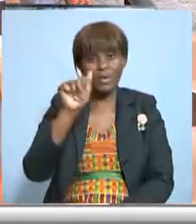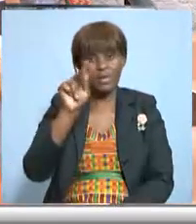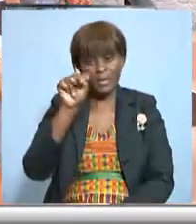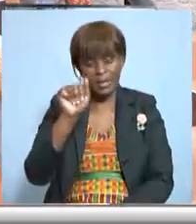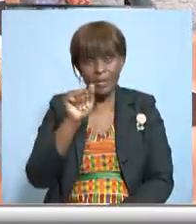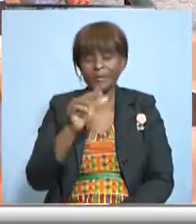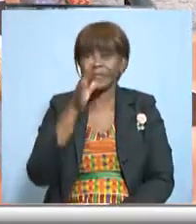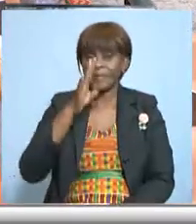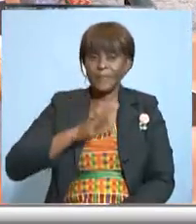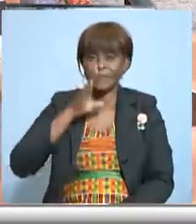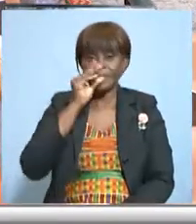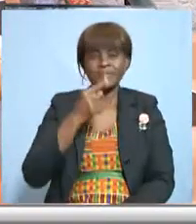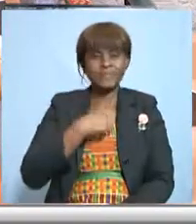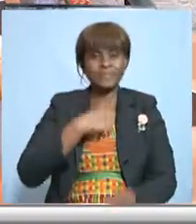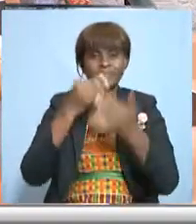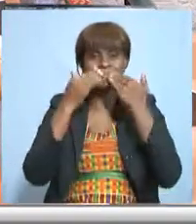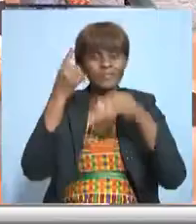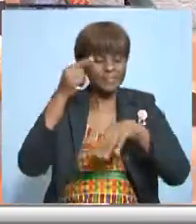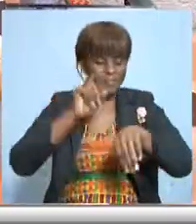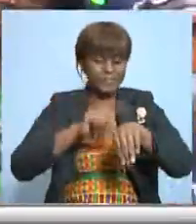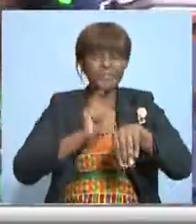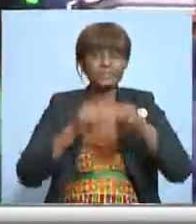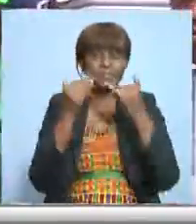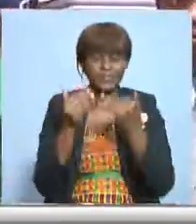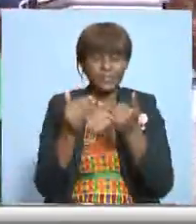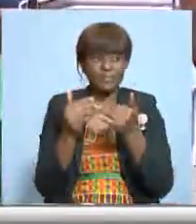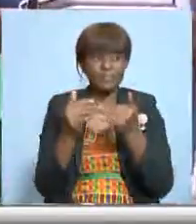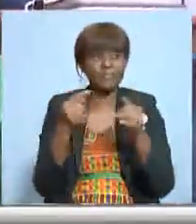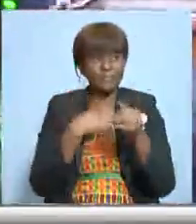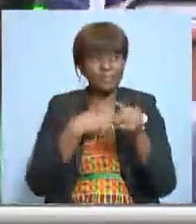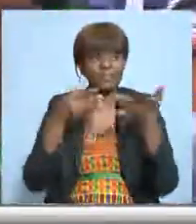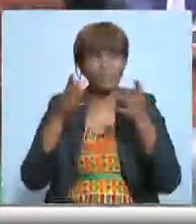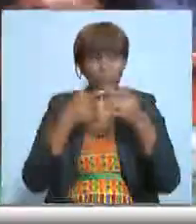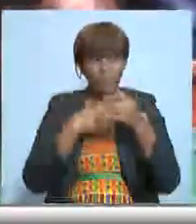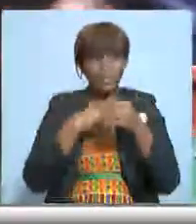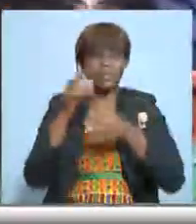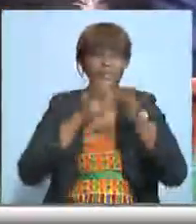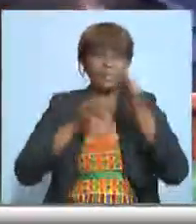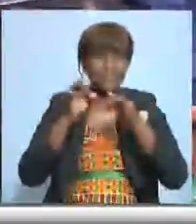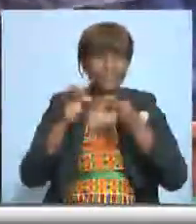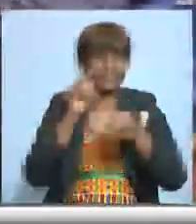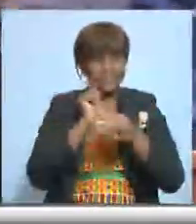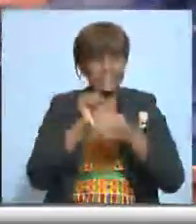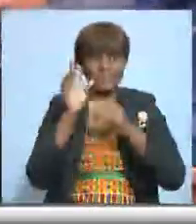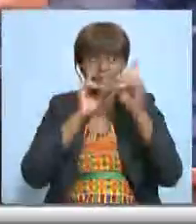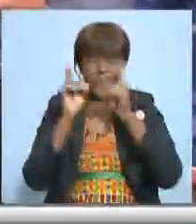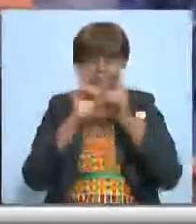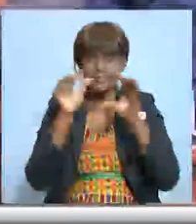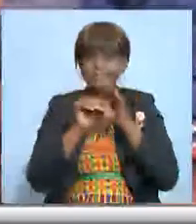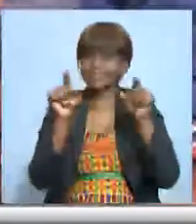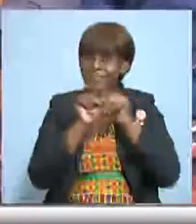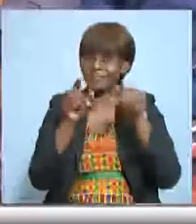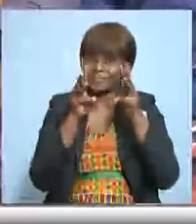Madam Speaker, I want to thank you for this opportunity and allow me to put this conversation into